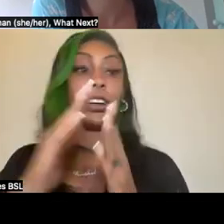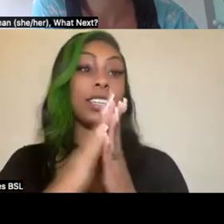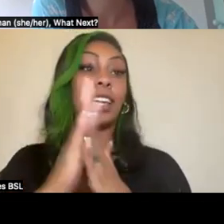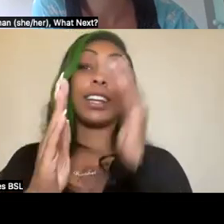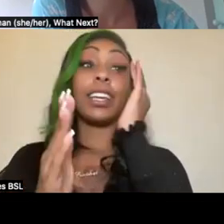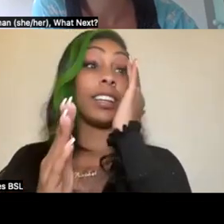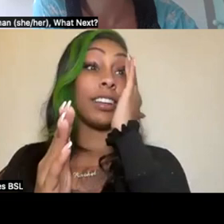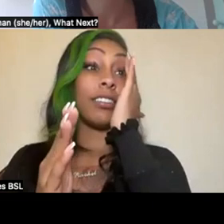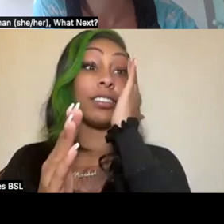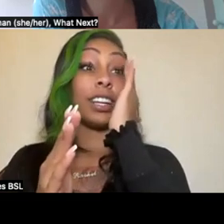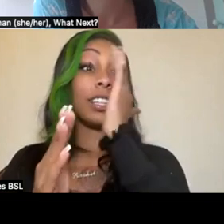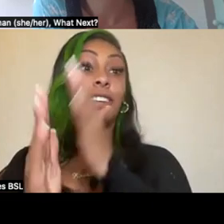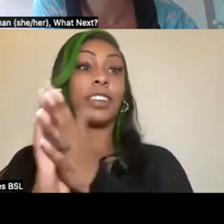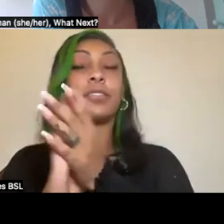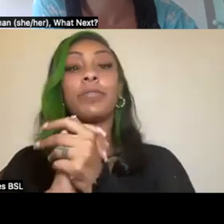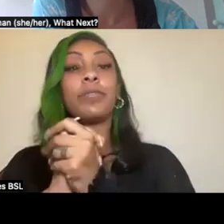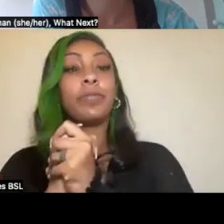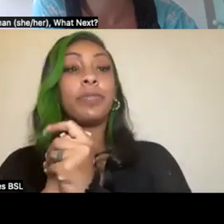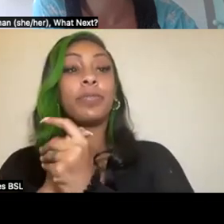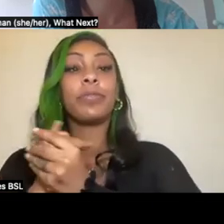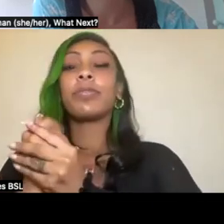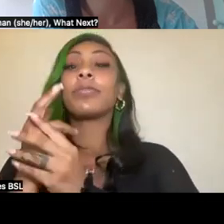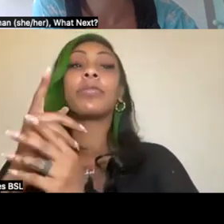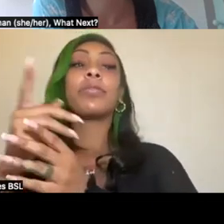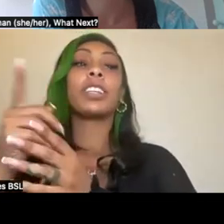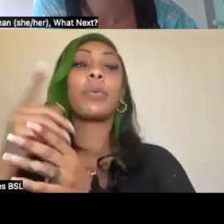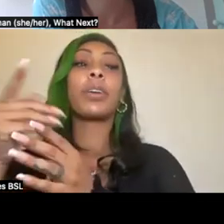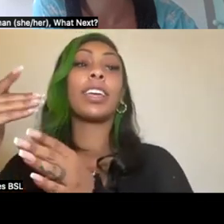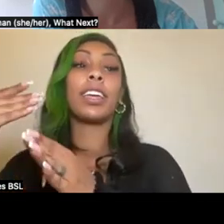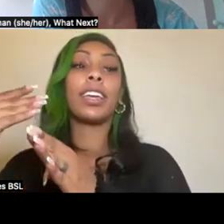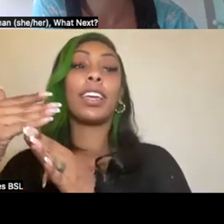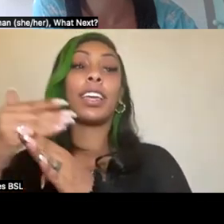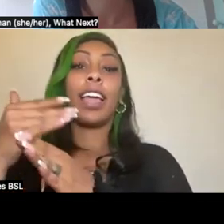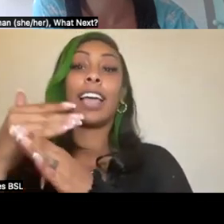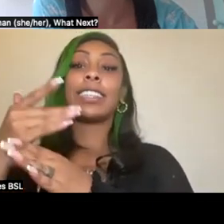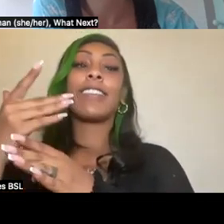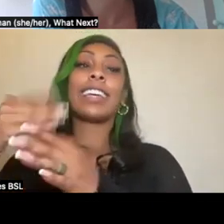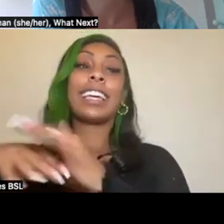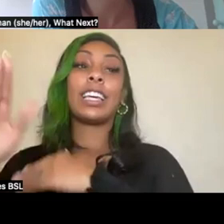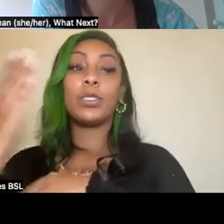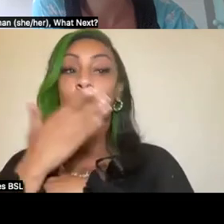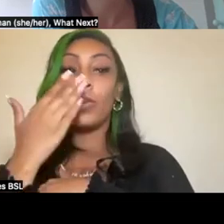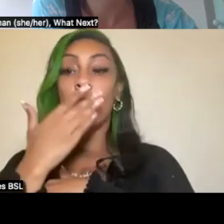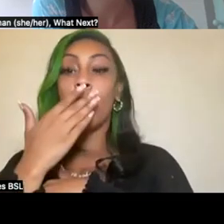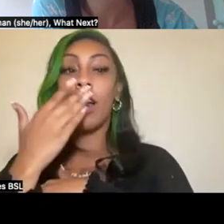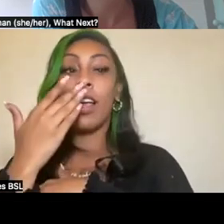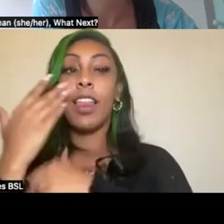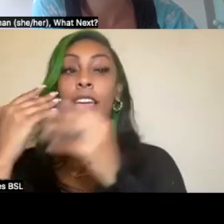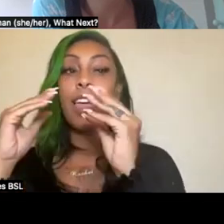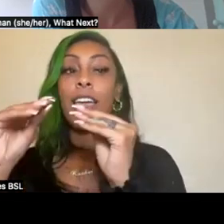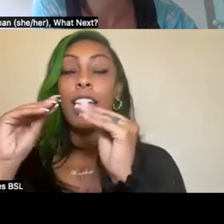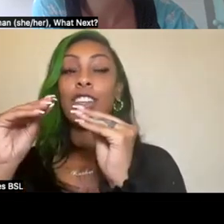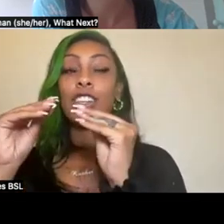or do we need a better system? Like, do we need people in school to be being educated on managing